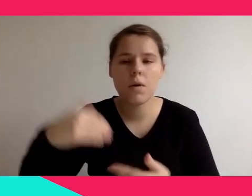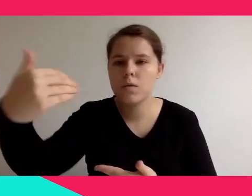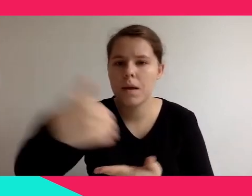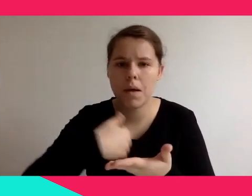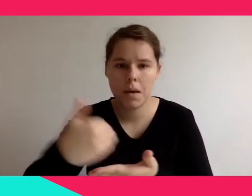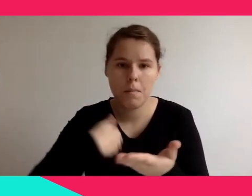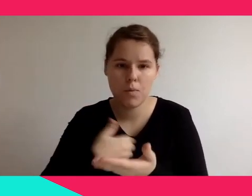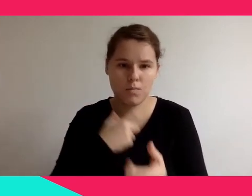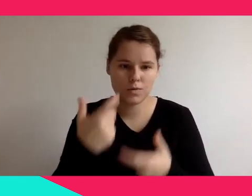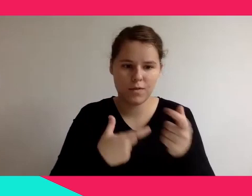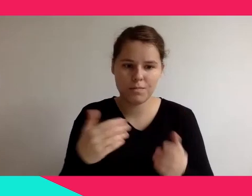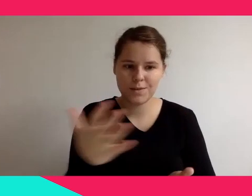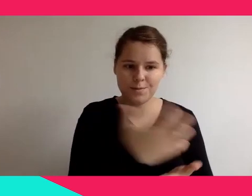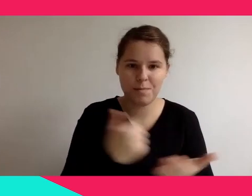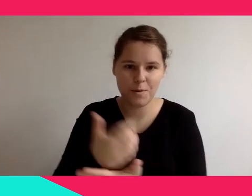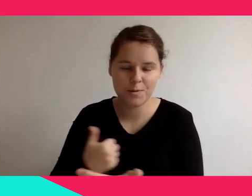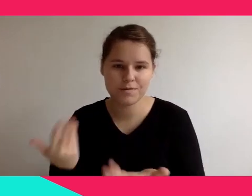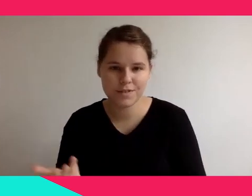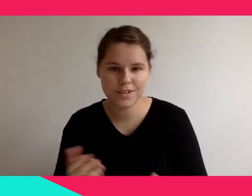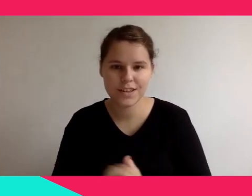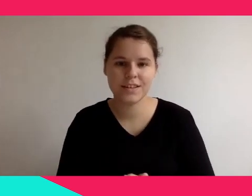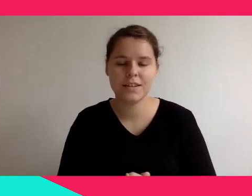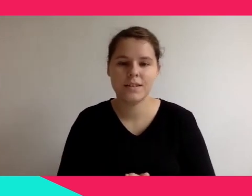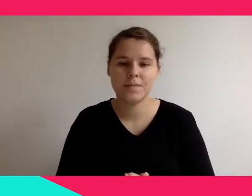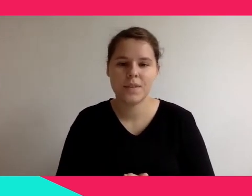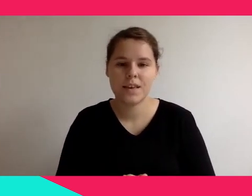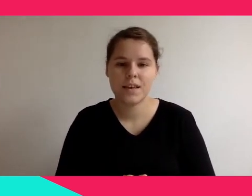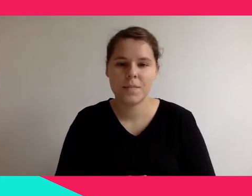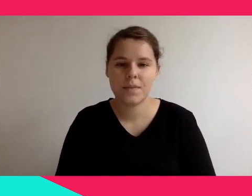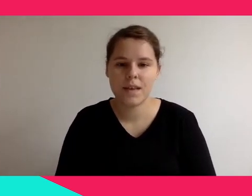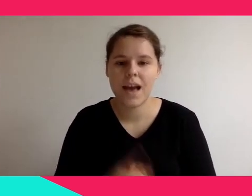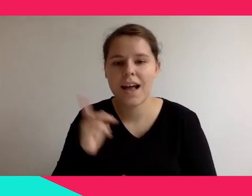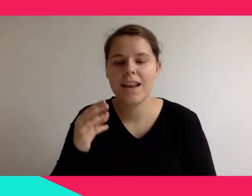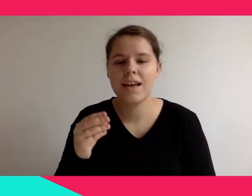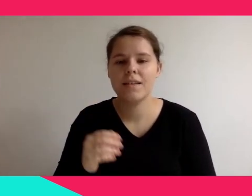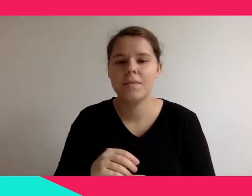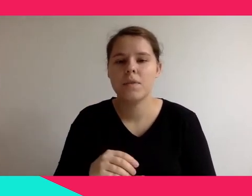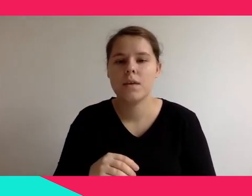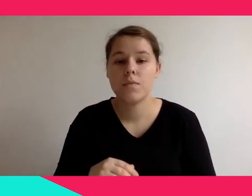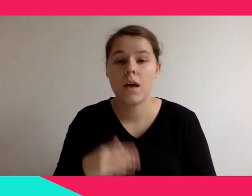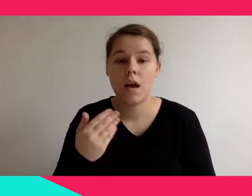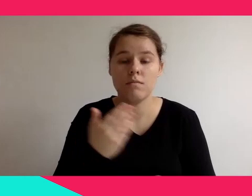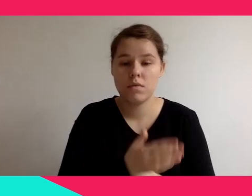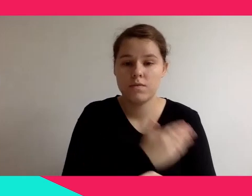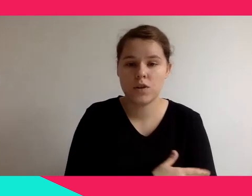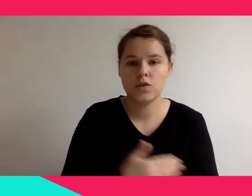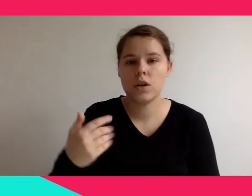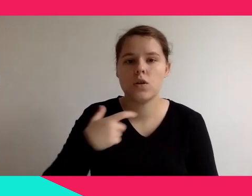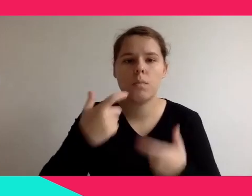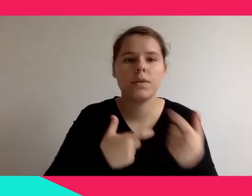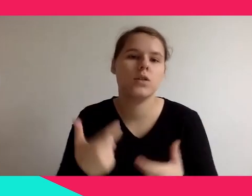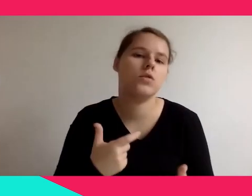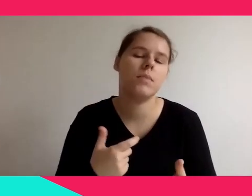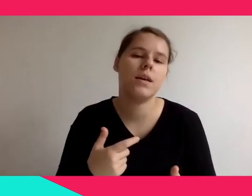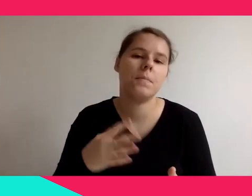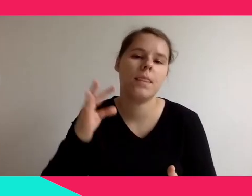tagging system up on the Rijksmuseum website, and we told everyone, if you know something about this painting, please start tagging it. But